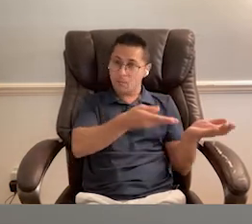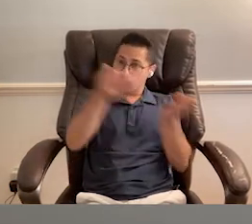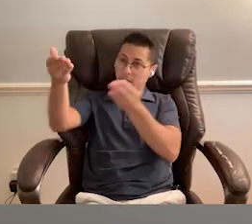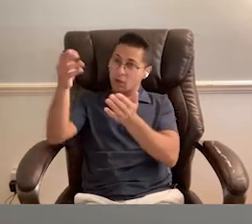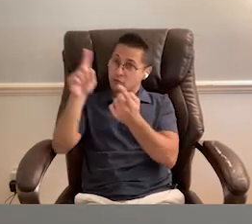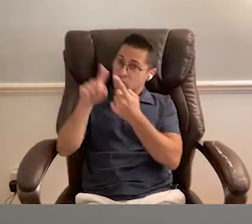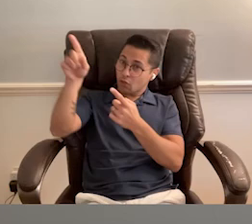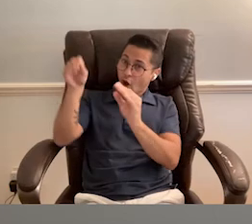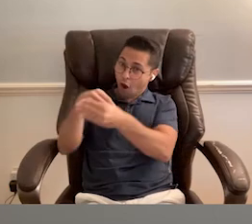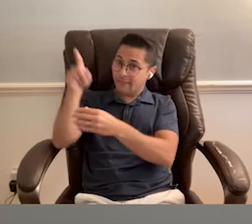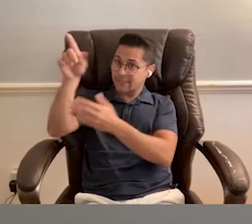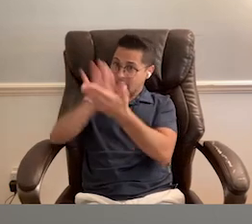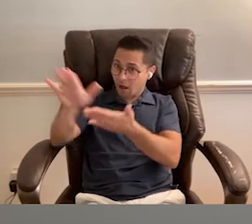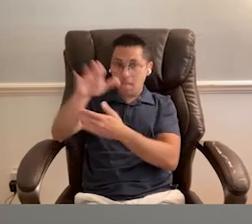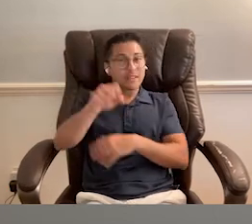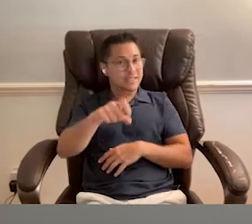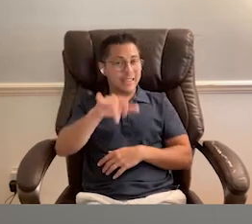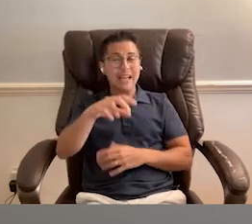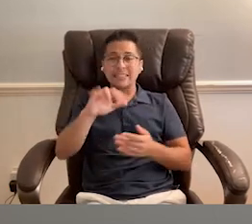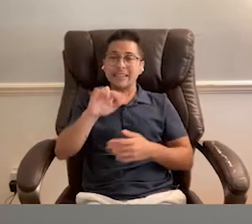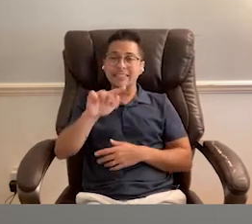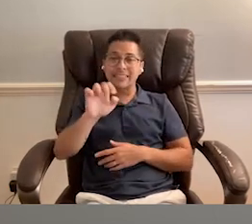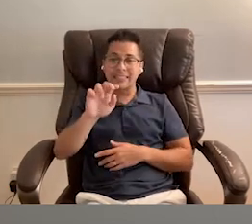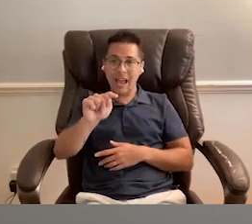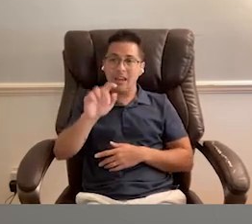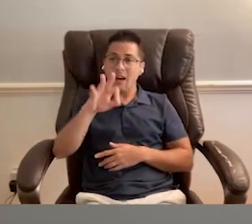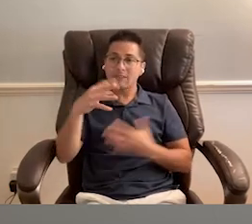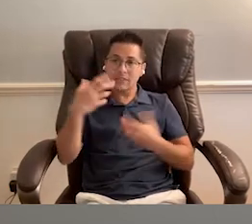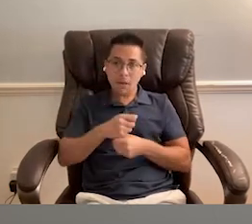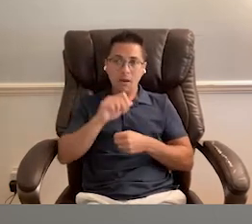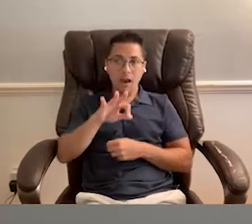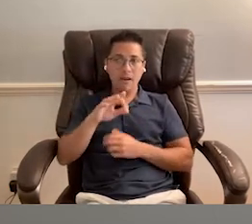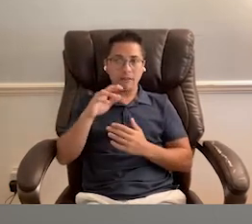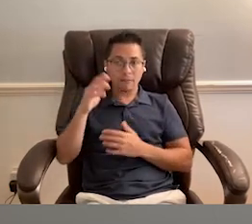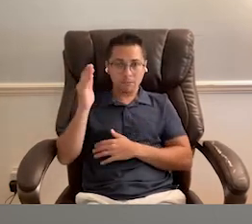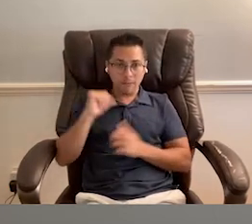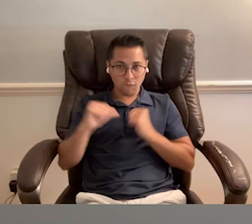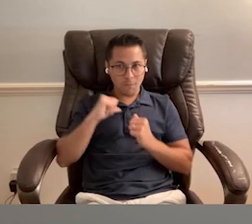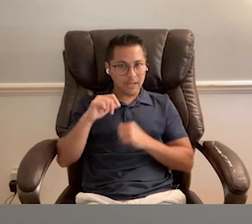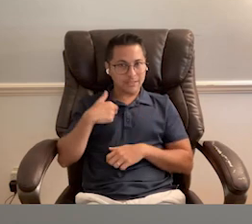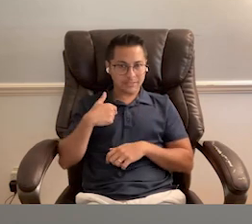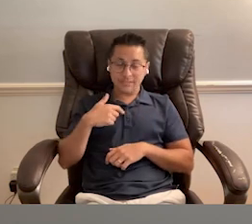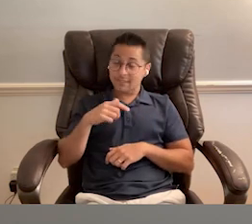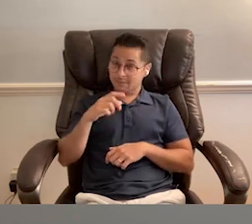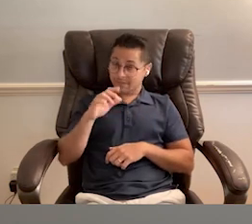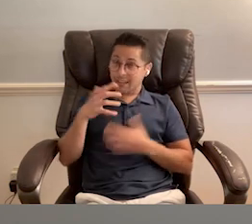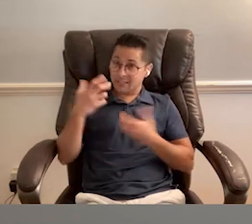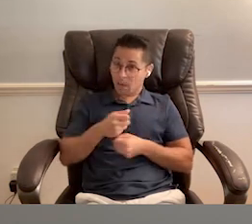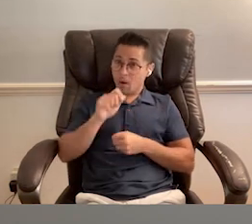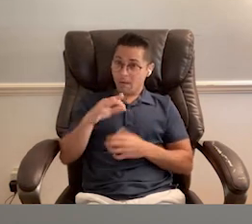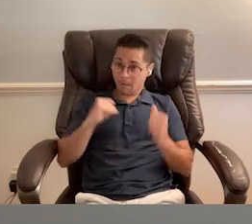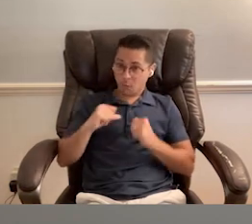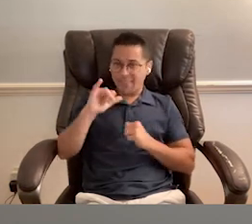to that office in the college? That's the intent of the summary of performance. And I can't believe that was a part of the 89 slides. The summary of performance